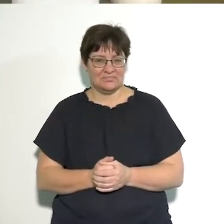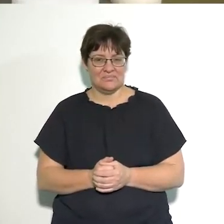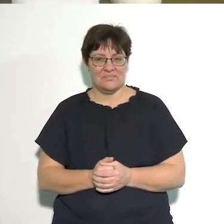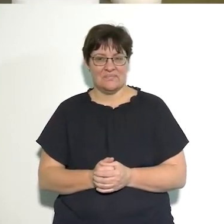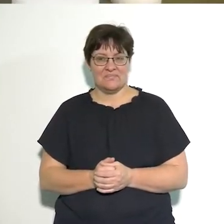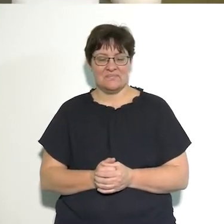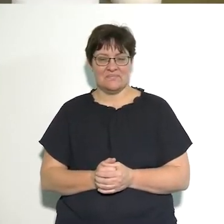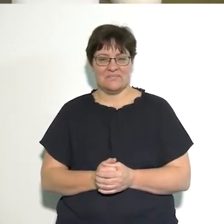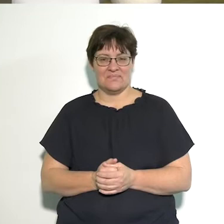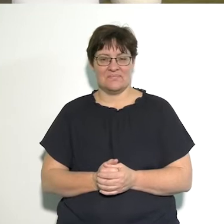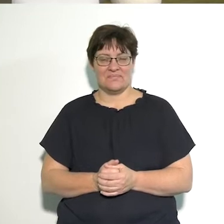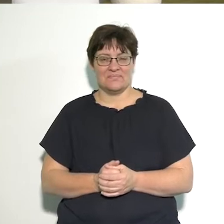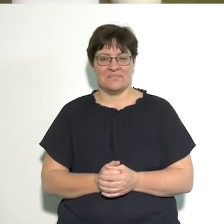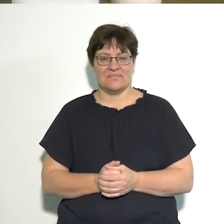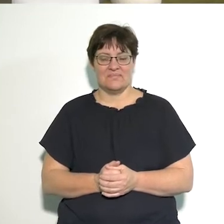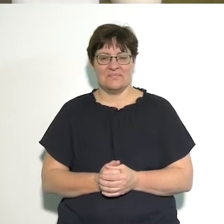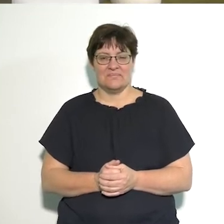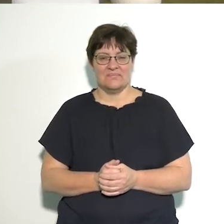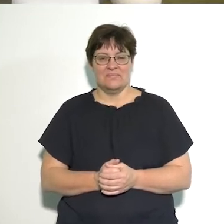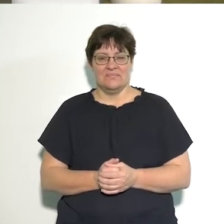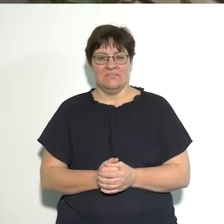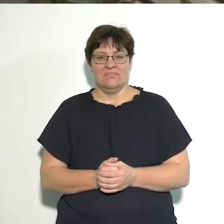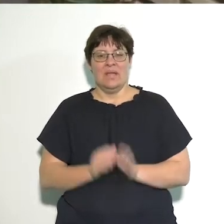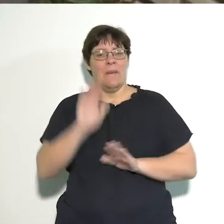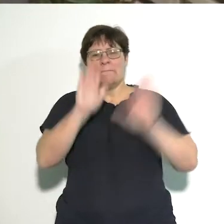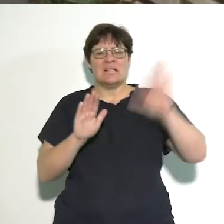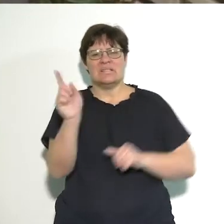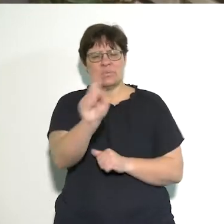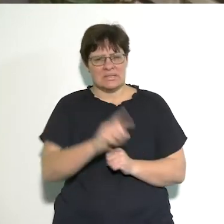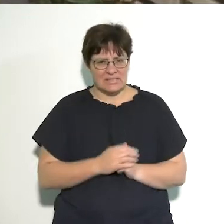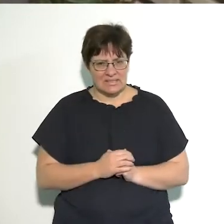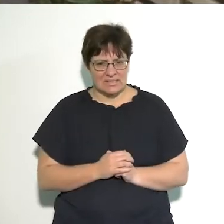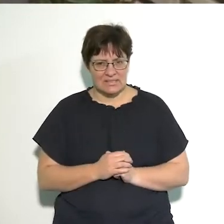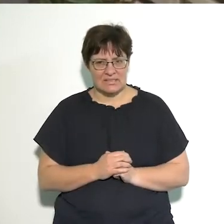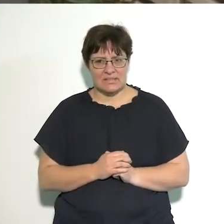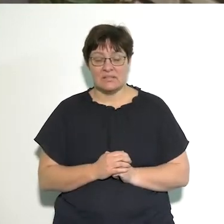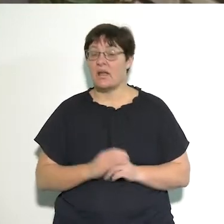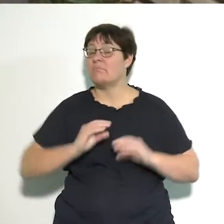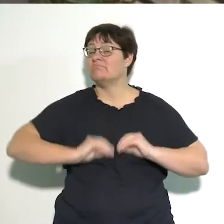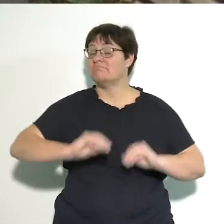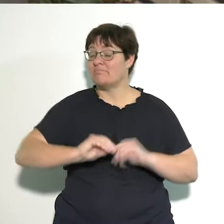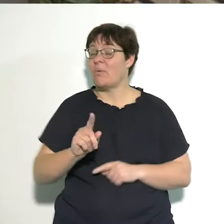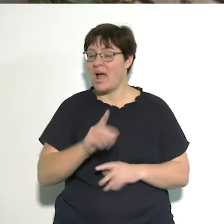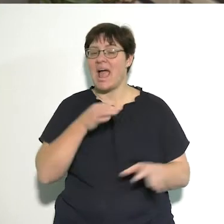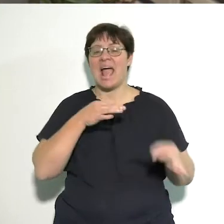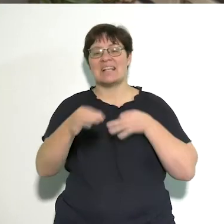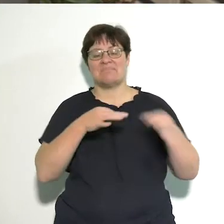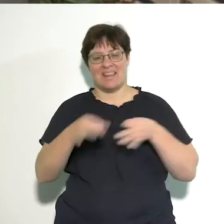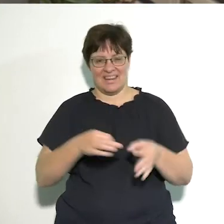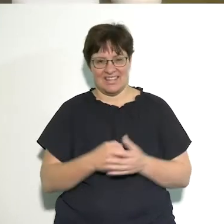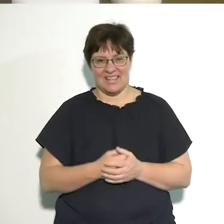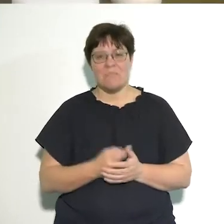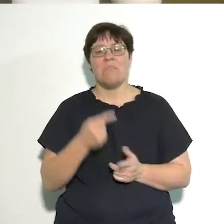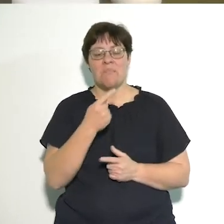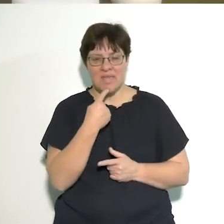off your board. Okay, so what are patterns? And the reason I'm going into the lesson so that I can explain to you